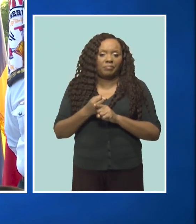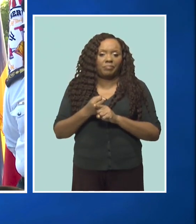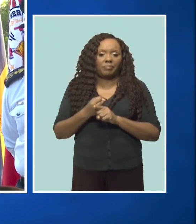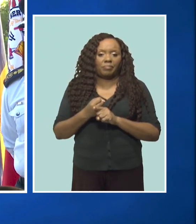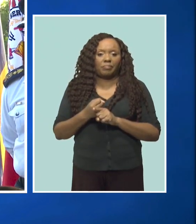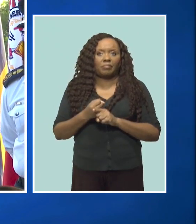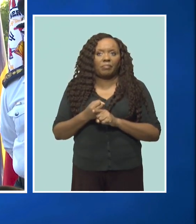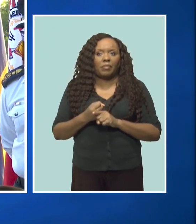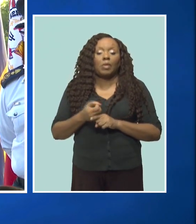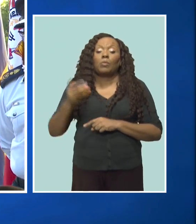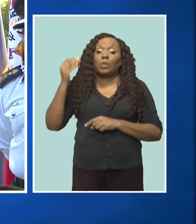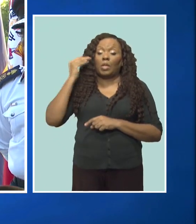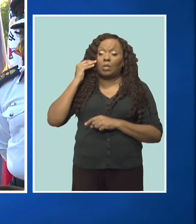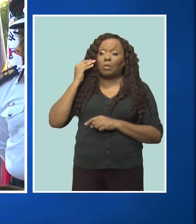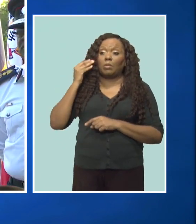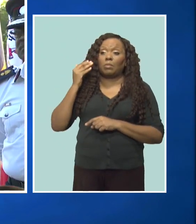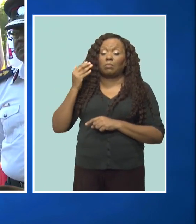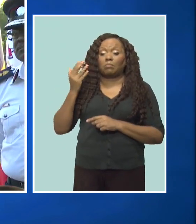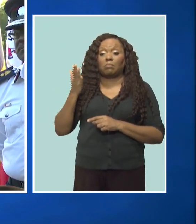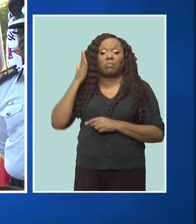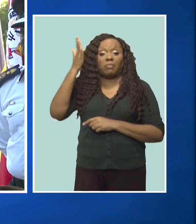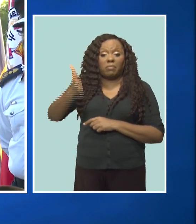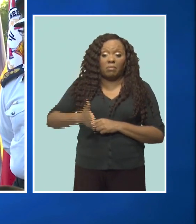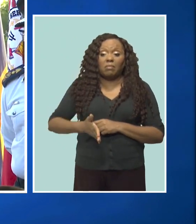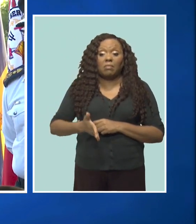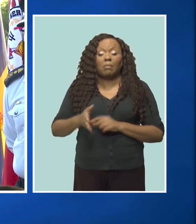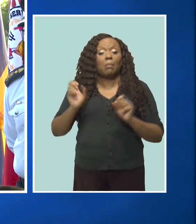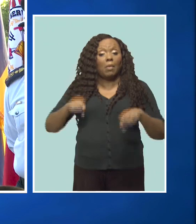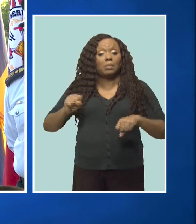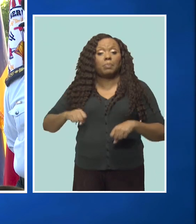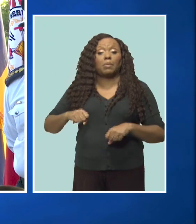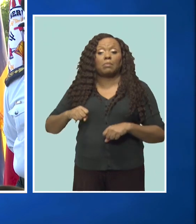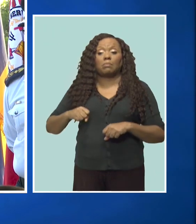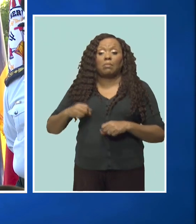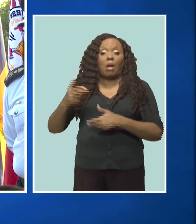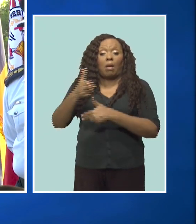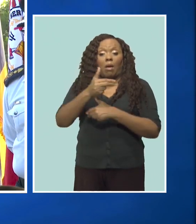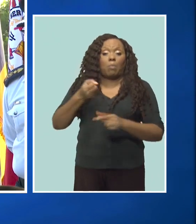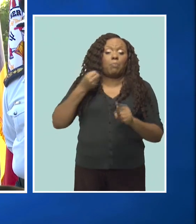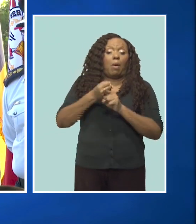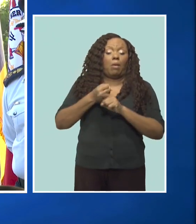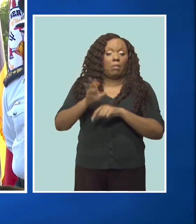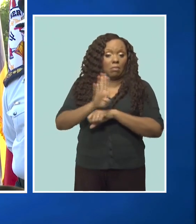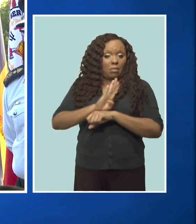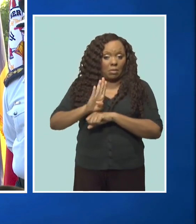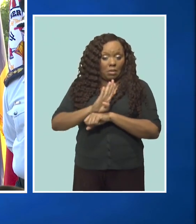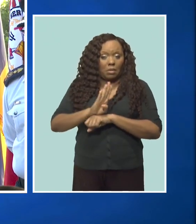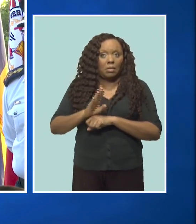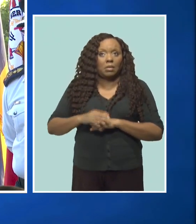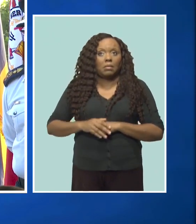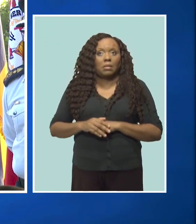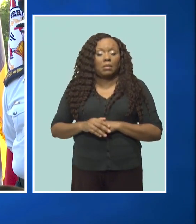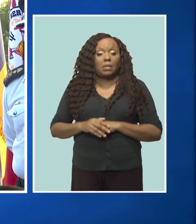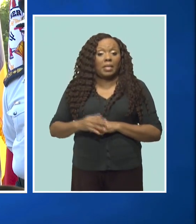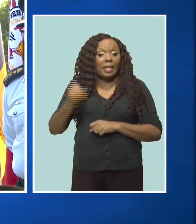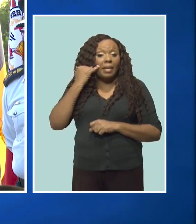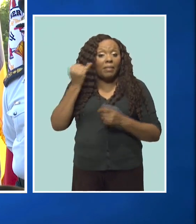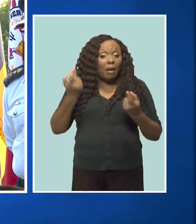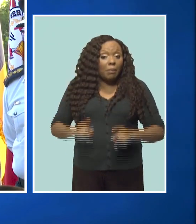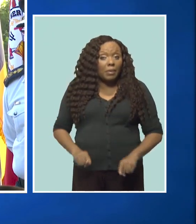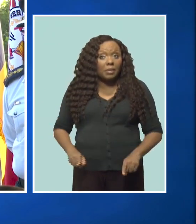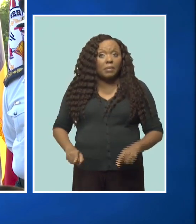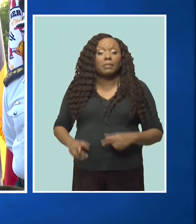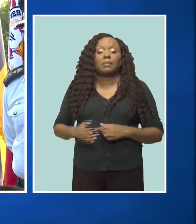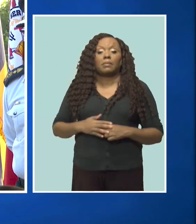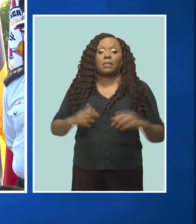we will get a hit. And I hope that when we do, then people like y'all